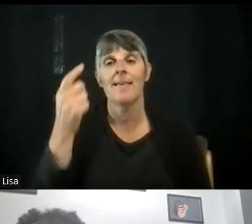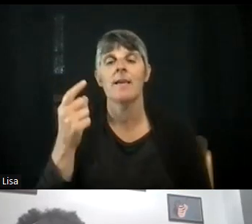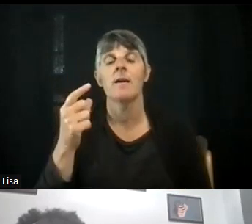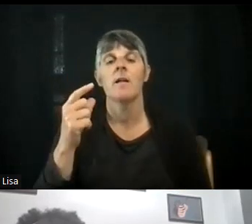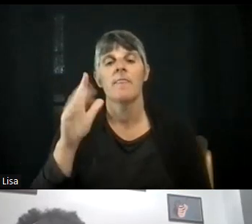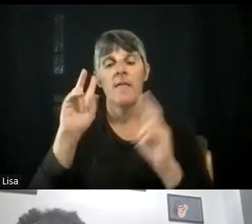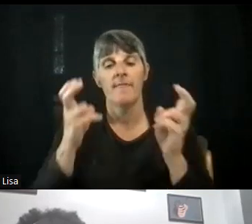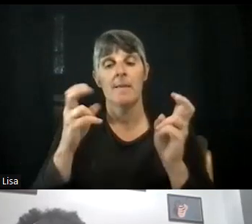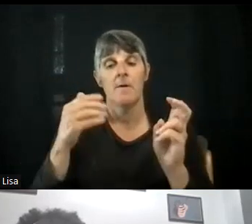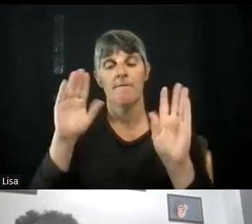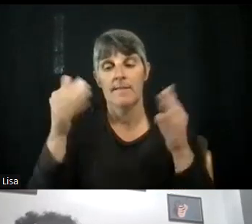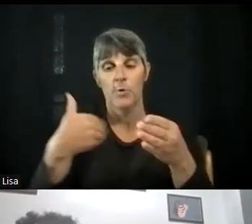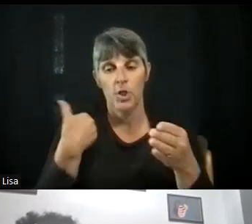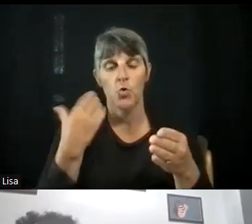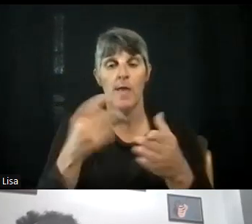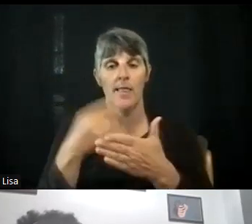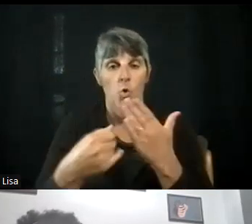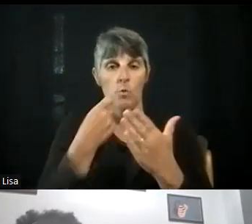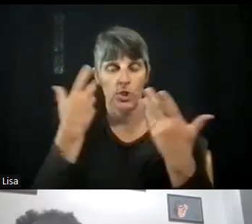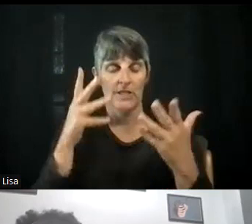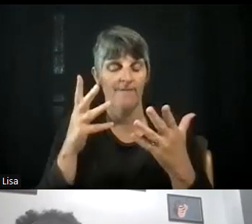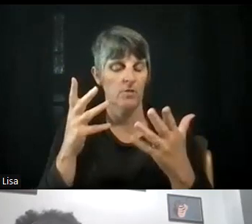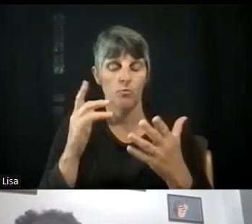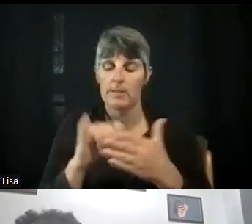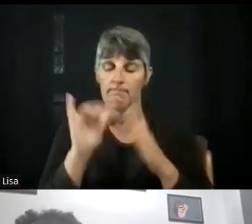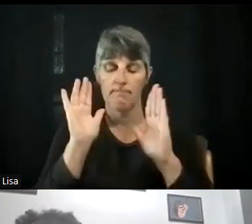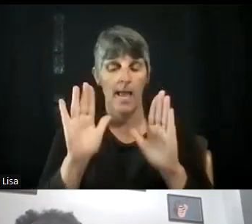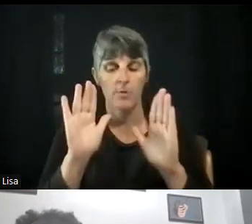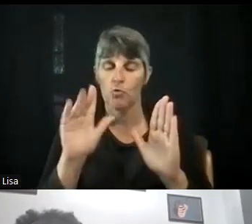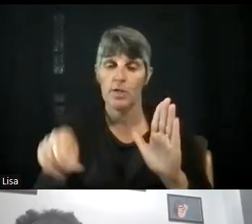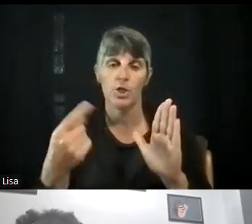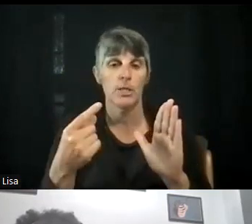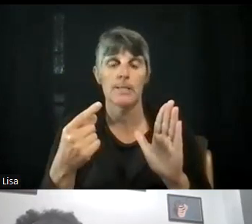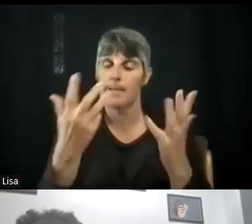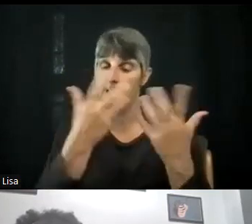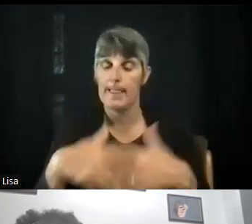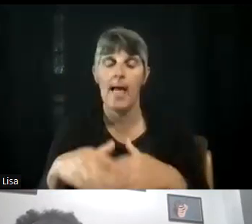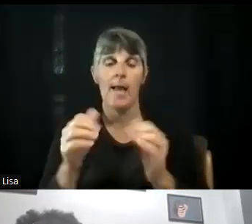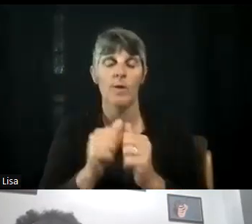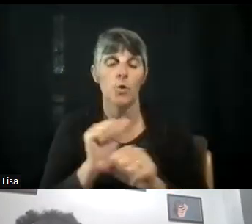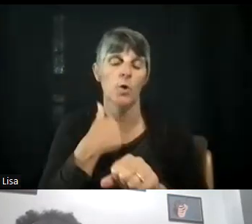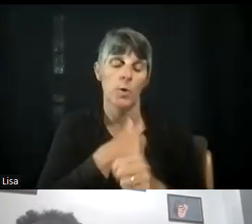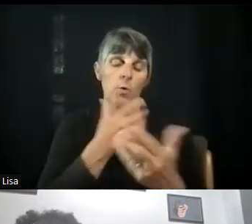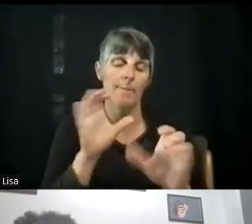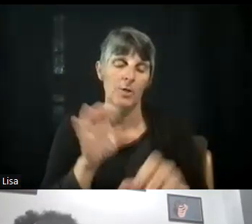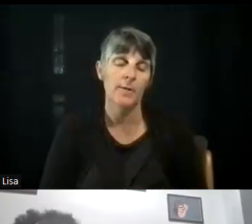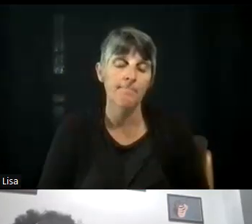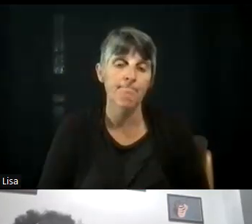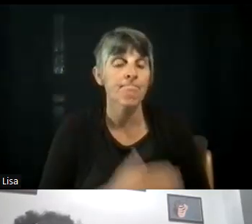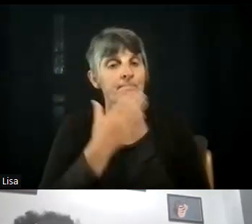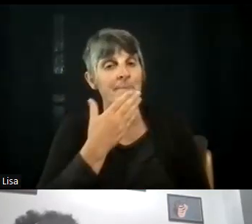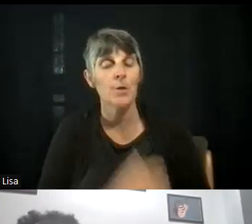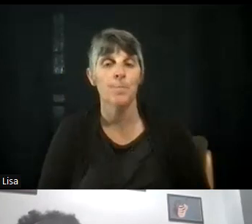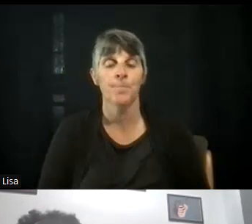of centering youth and the program we just had is absolutely just in line with the work we want to be doing. Thank